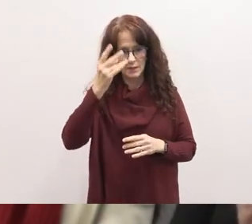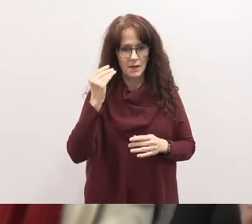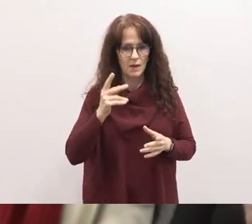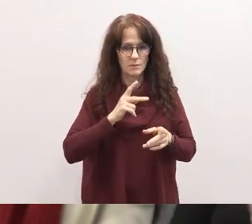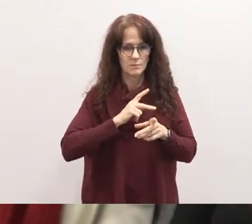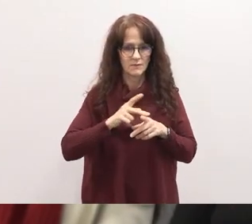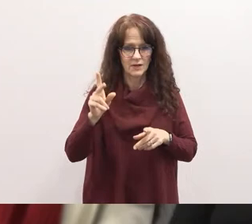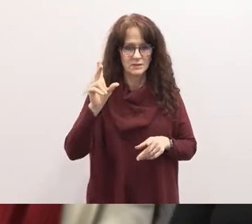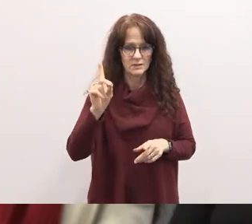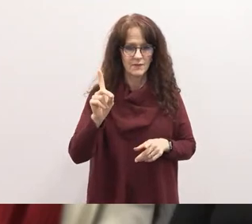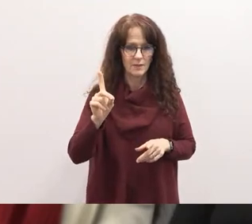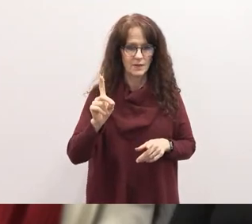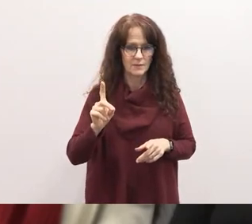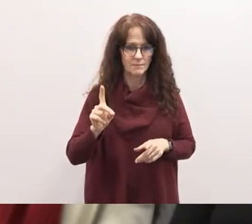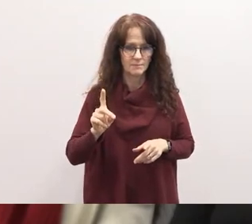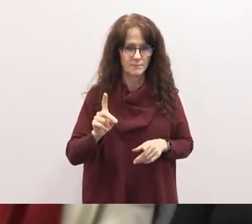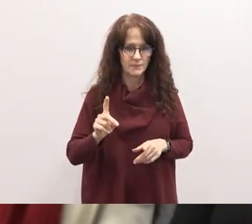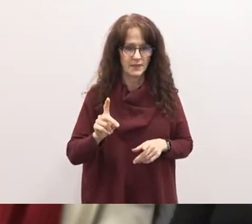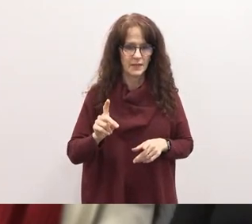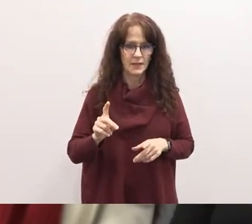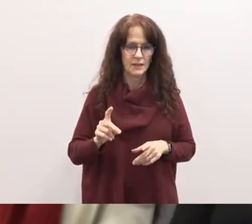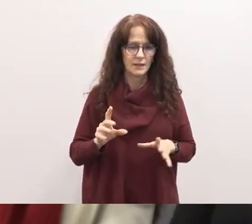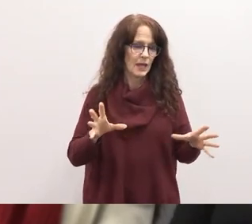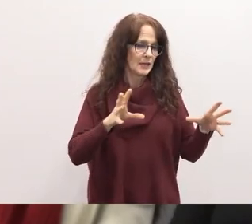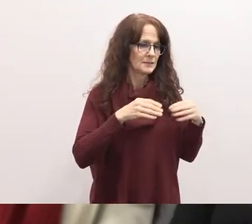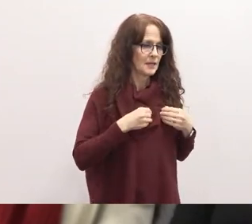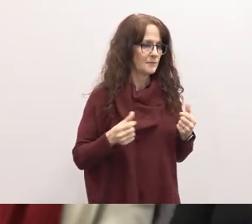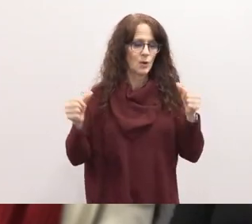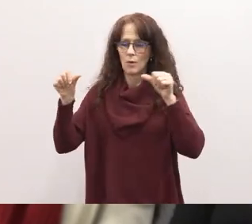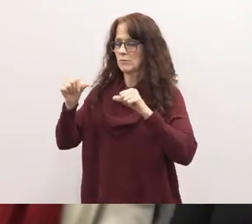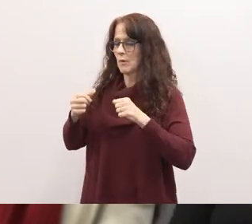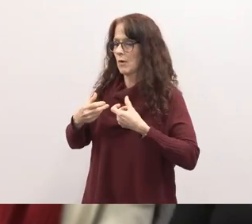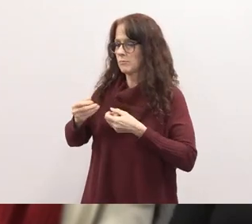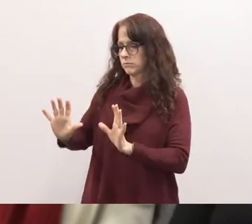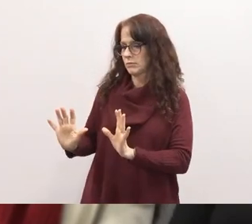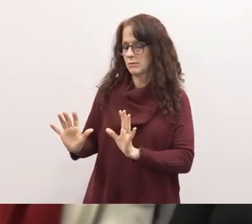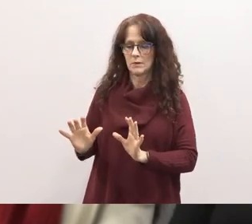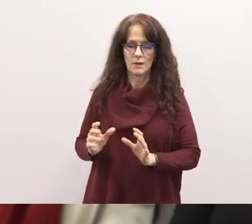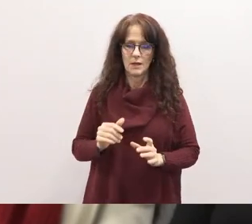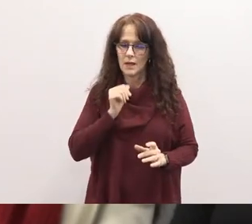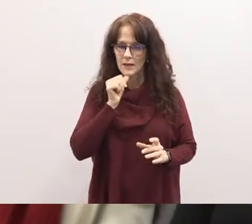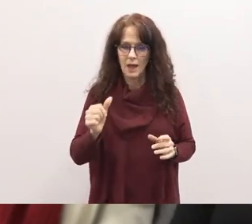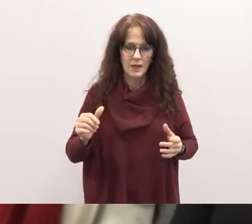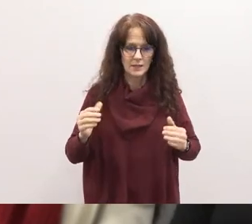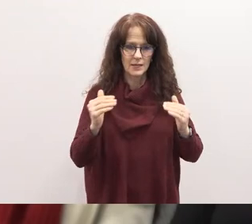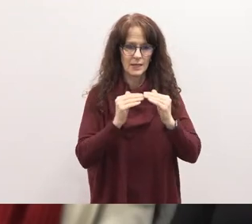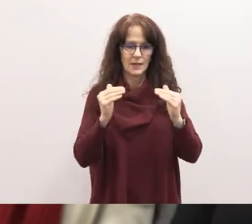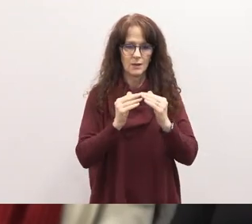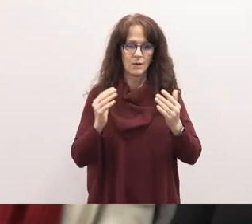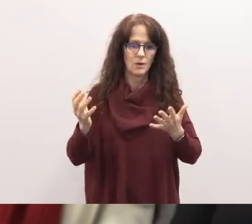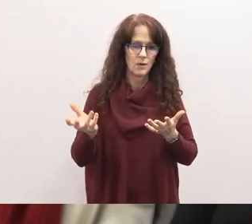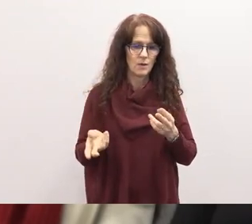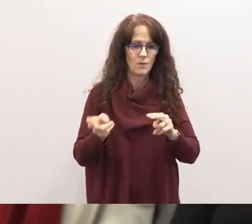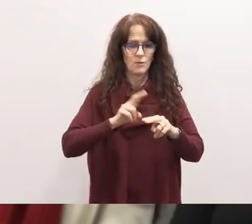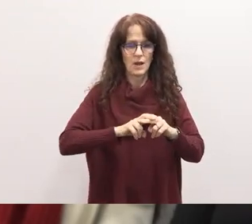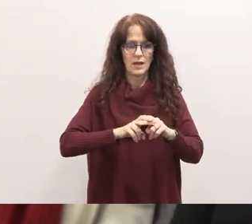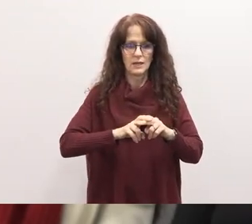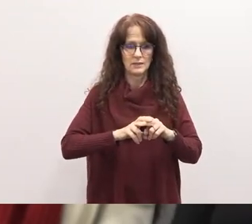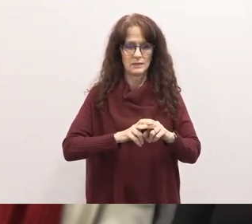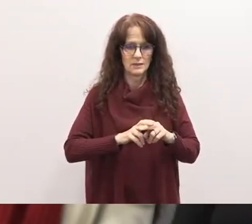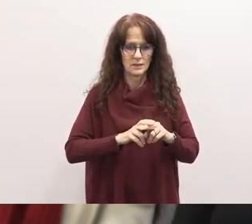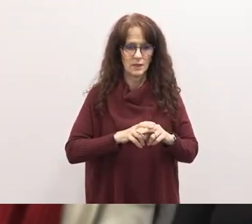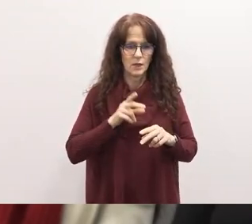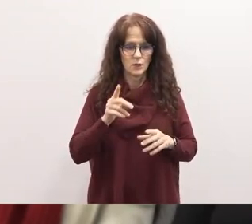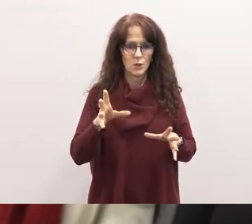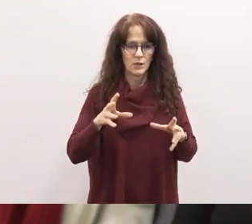development, right? And it's a take it or leave it offer. The inadequate pay raise is also on condition